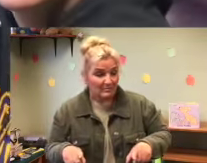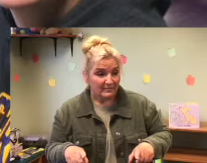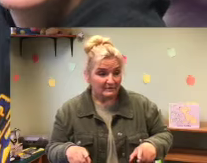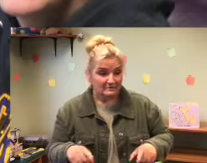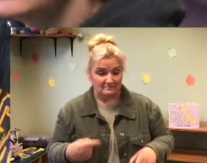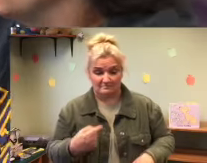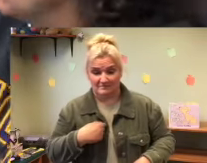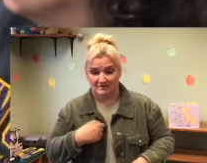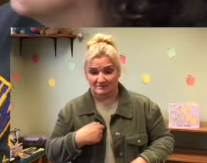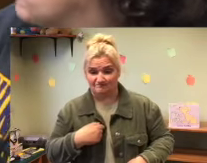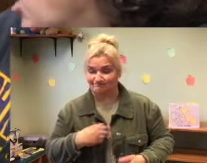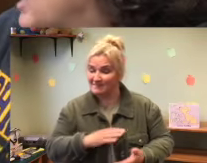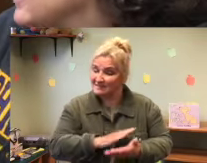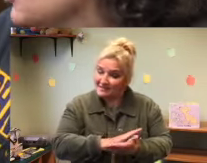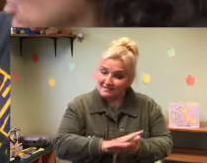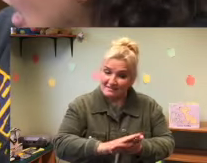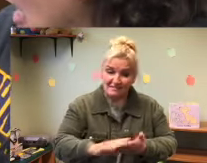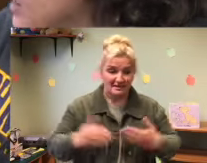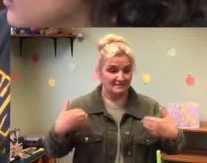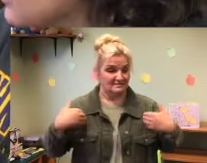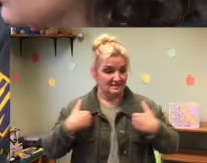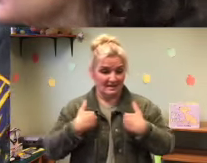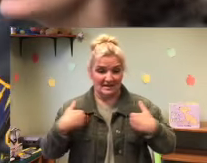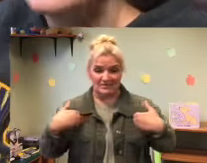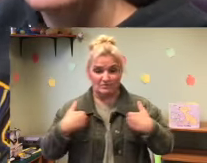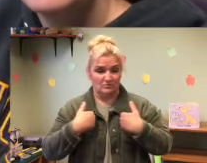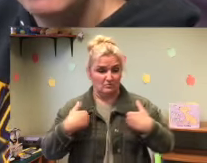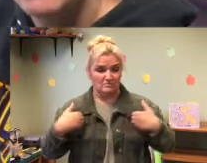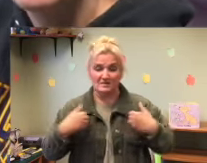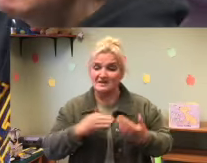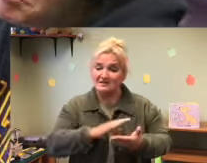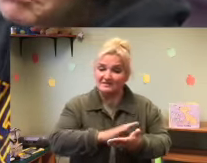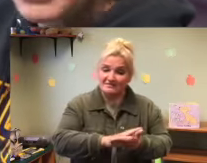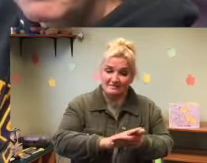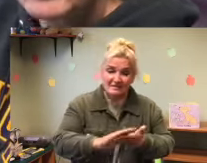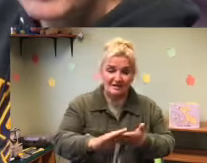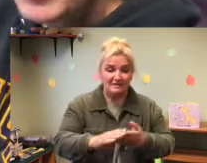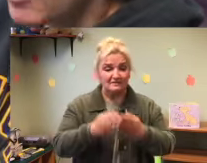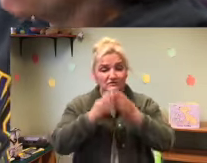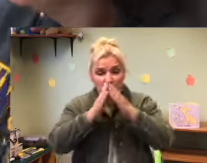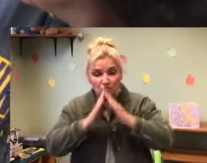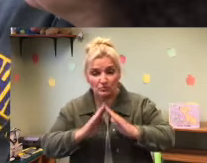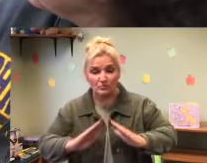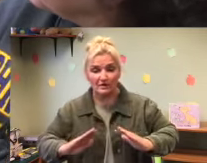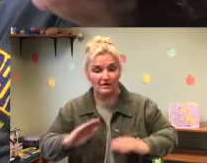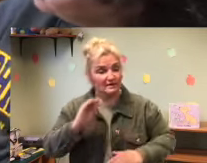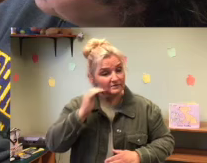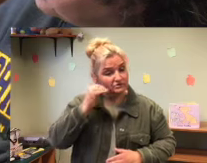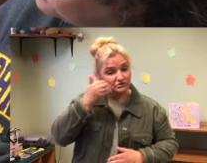He was a nice animal, quiet, shy. He stayed in the yard, kept to himself.